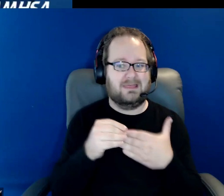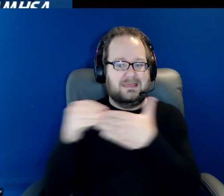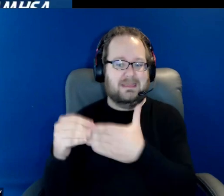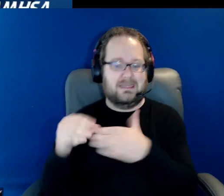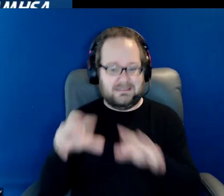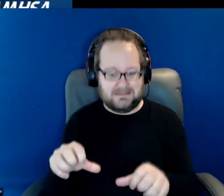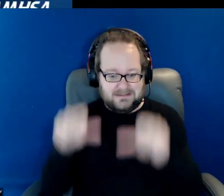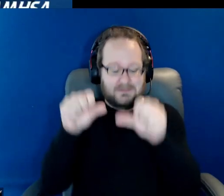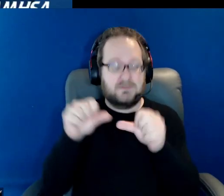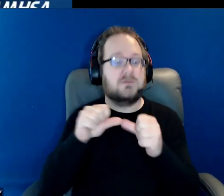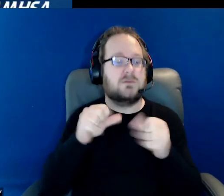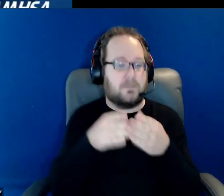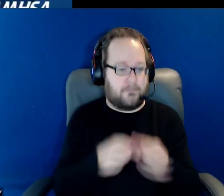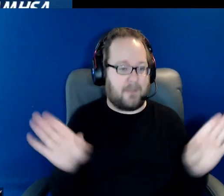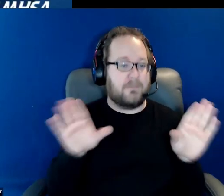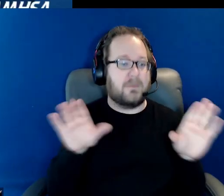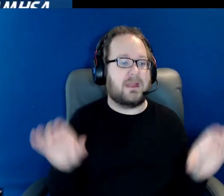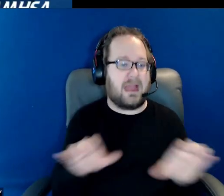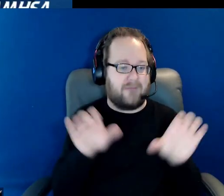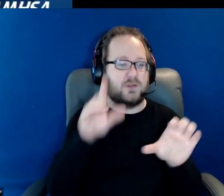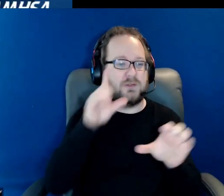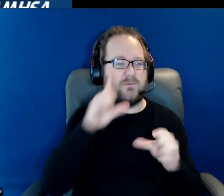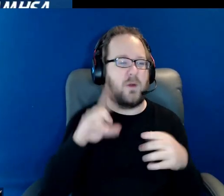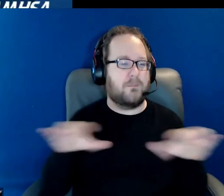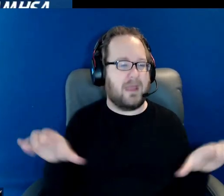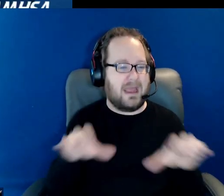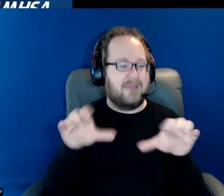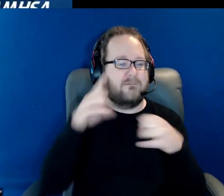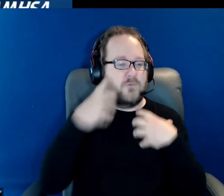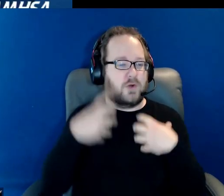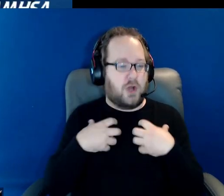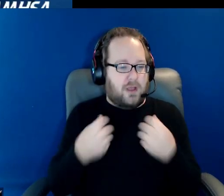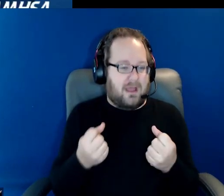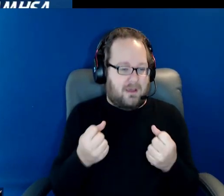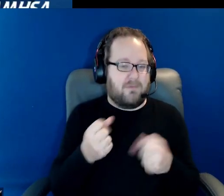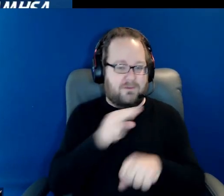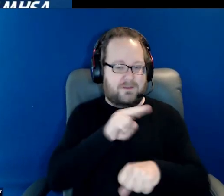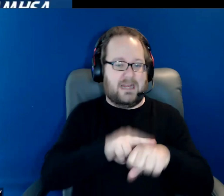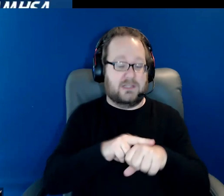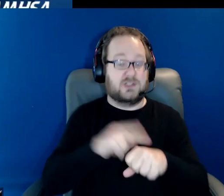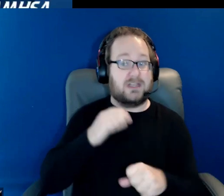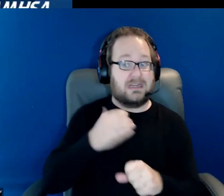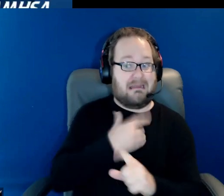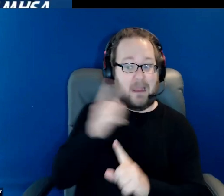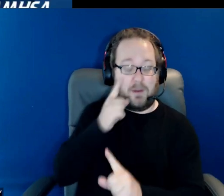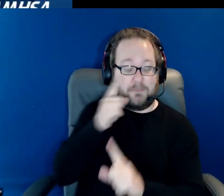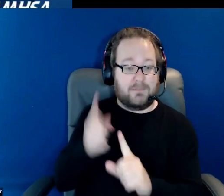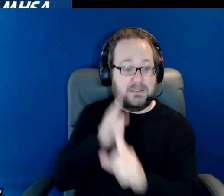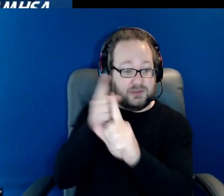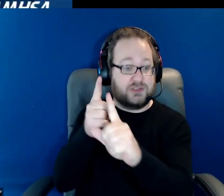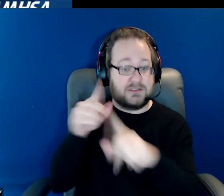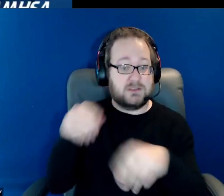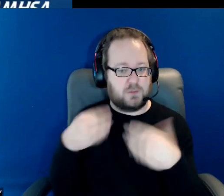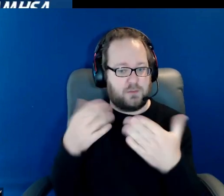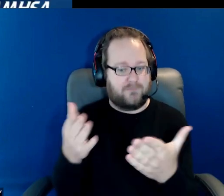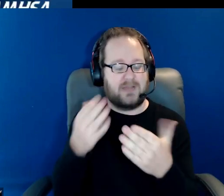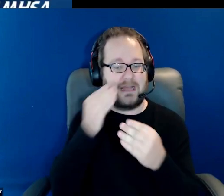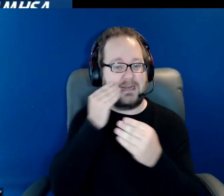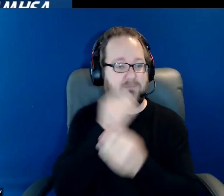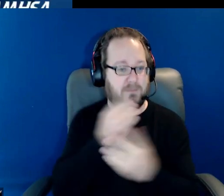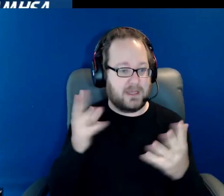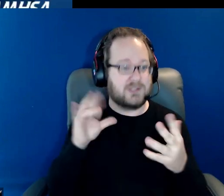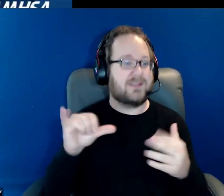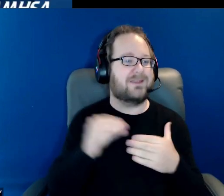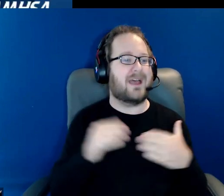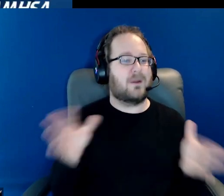to advance the behavioral health of the nation. Our mission is to lead public health and service delivery efforts that promote mental health,